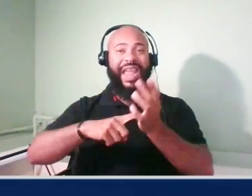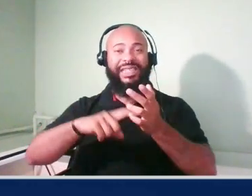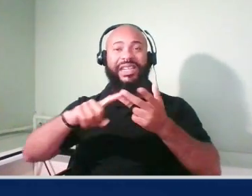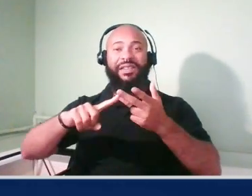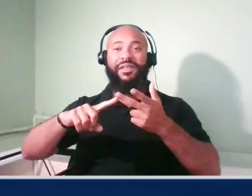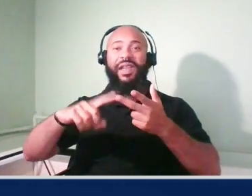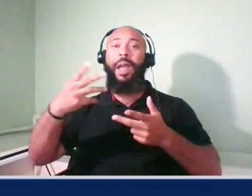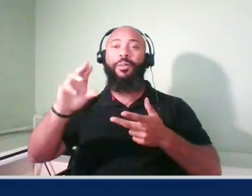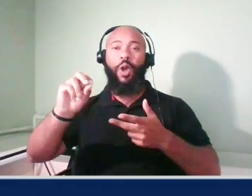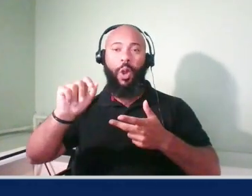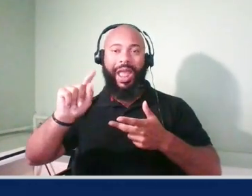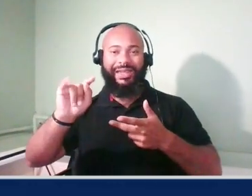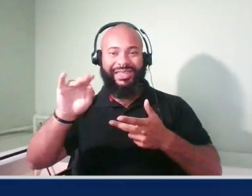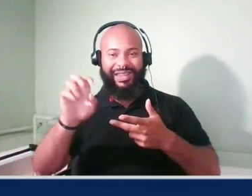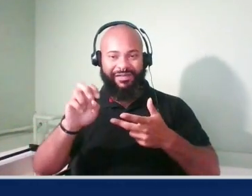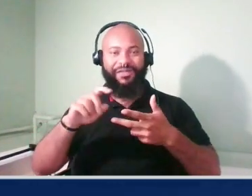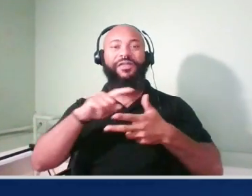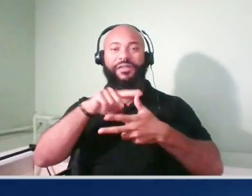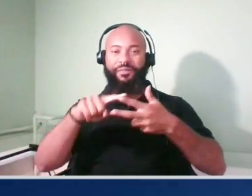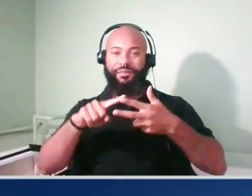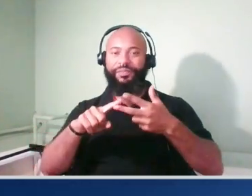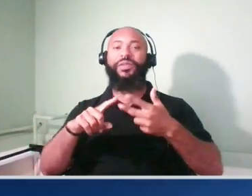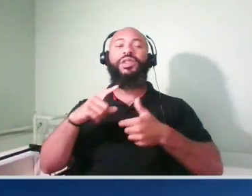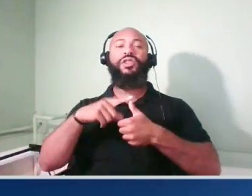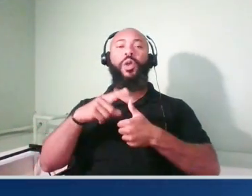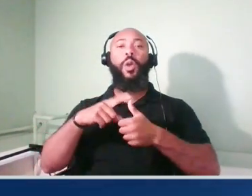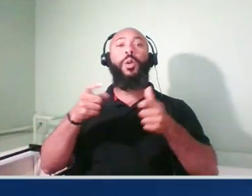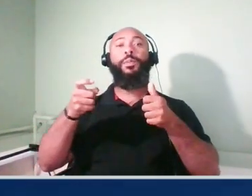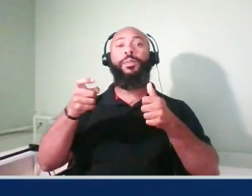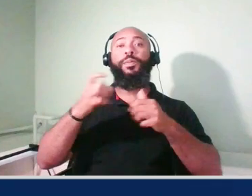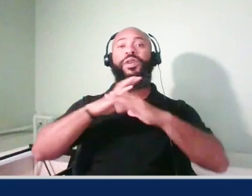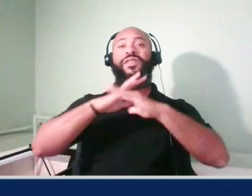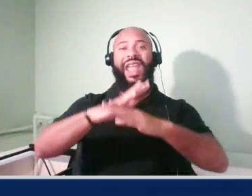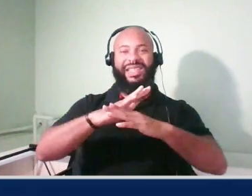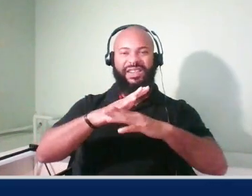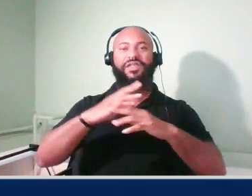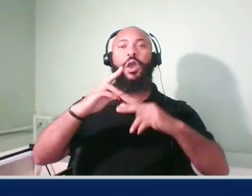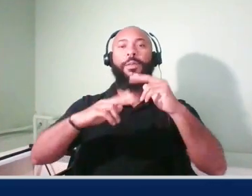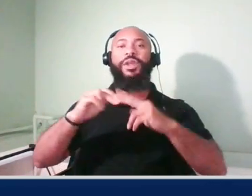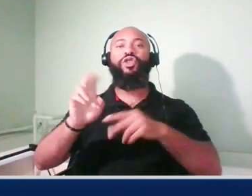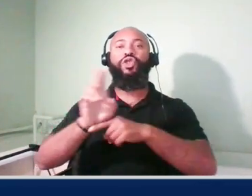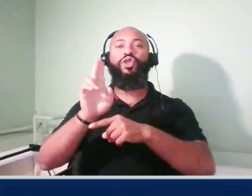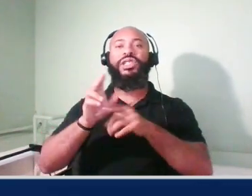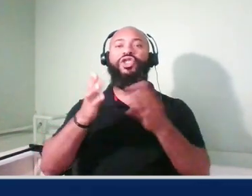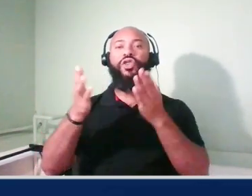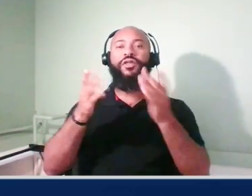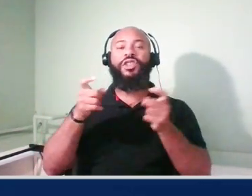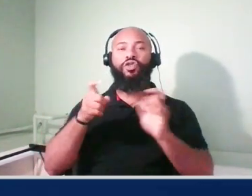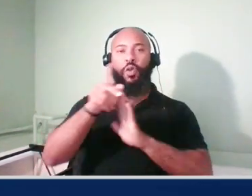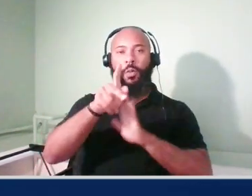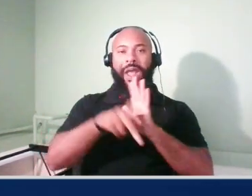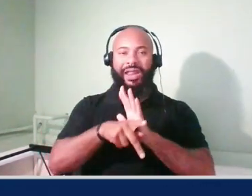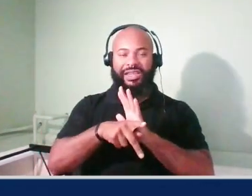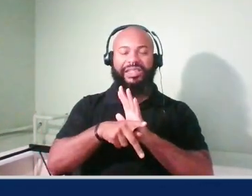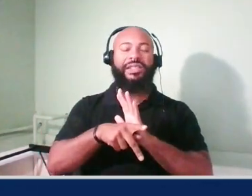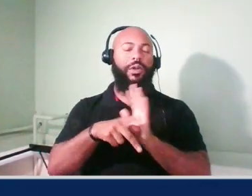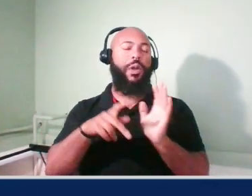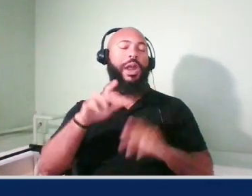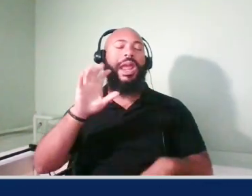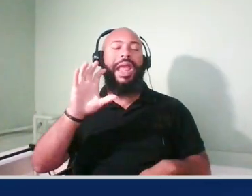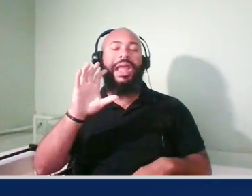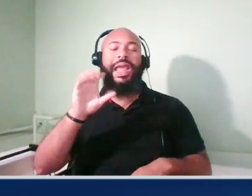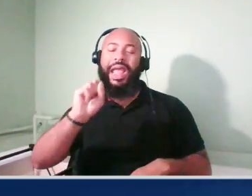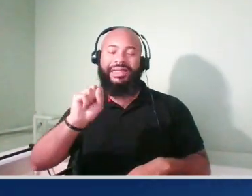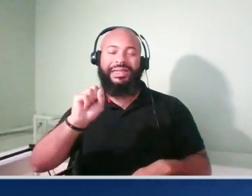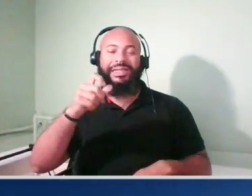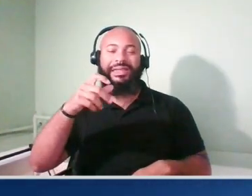short, our preventive controls are built using service control policies. Okay. Right? Or SCPs. Or SCPs, okay, as we call it,